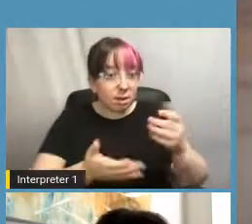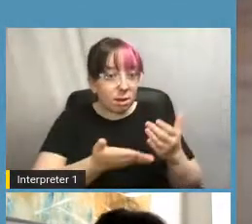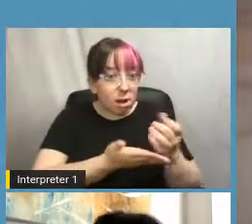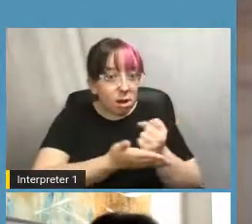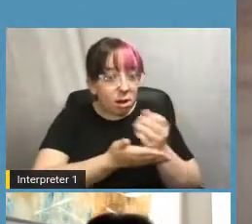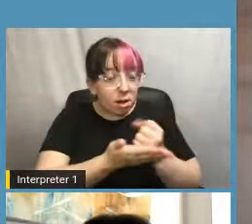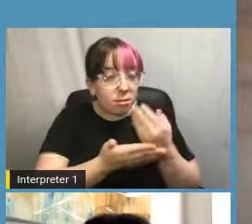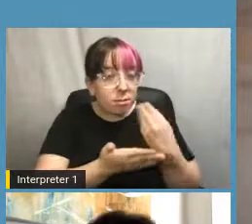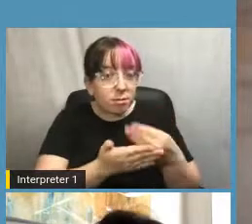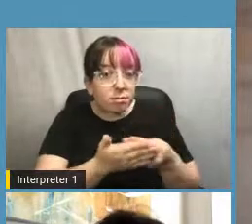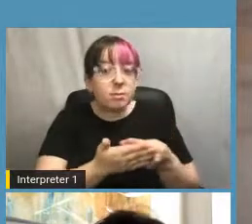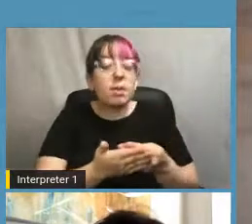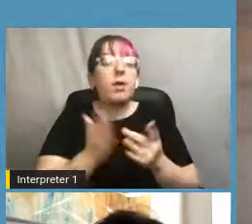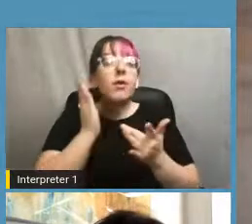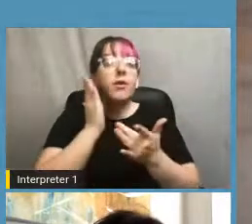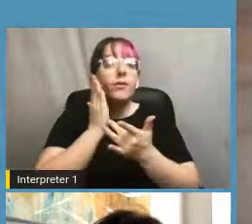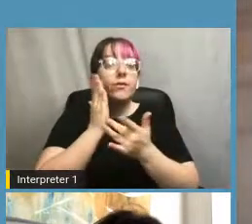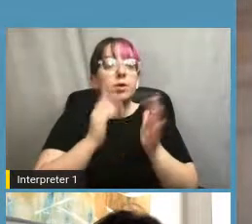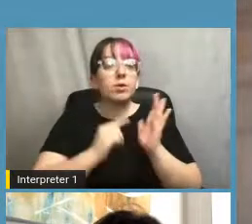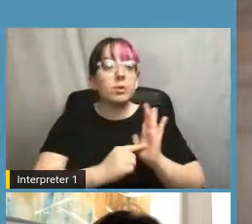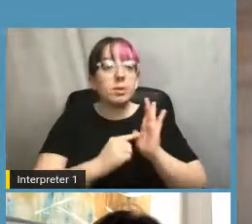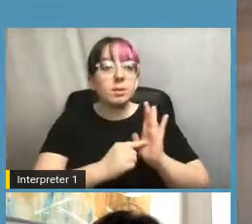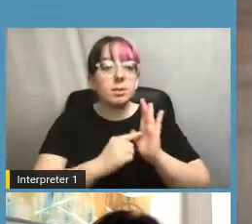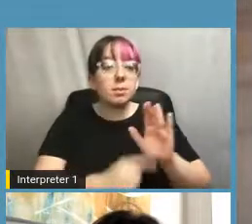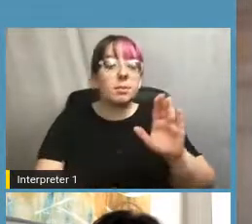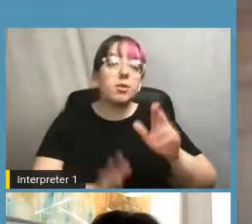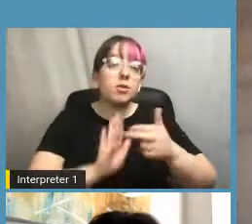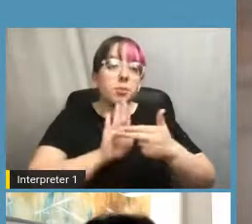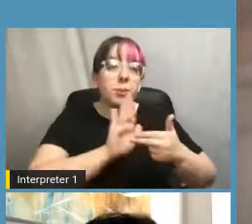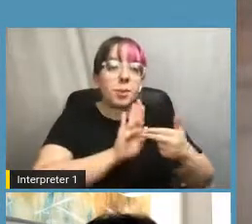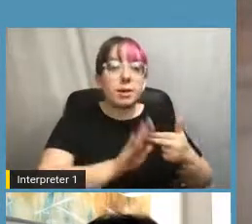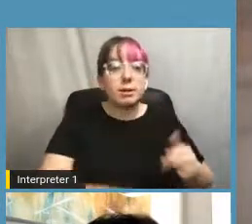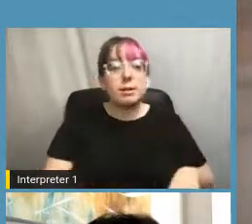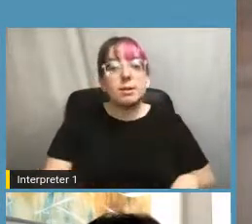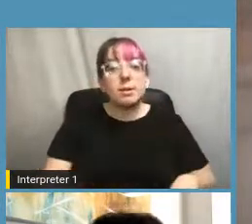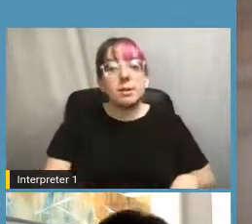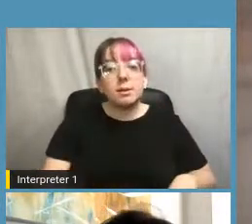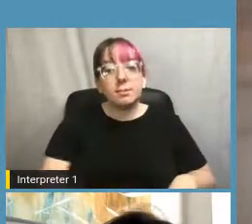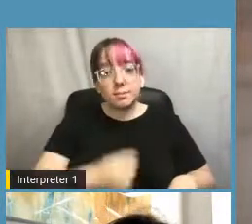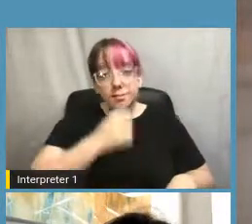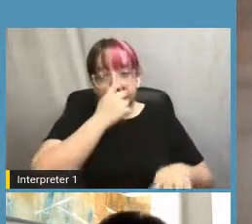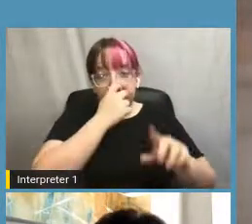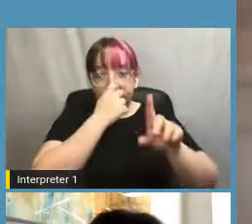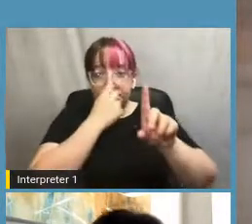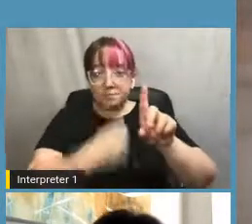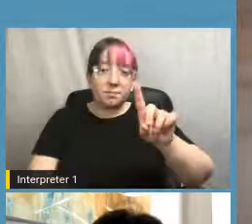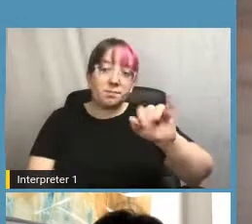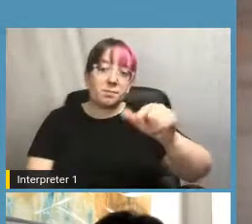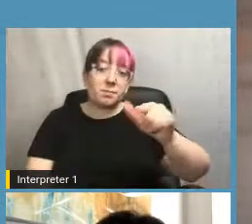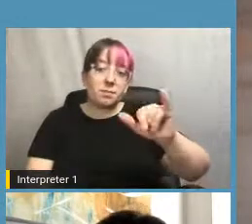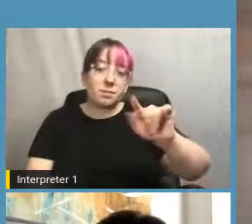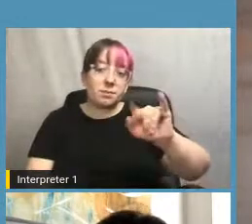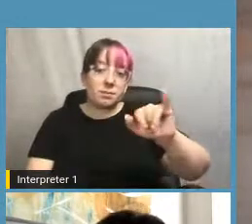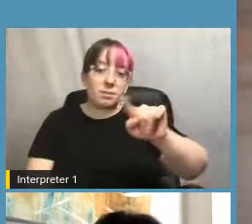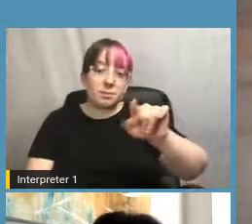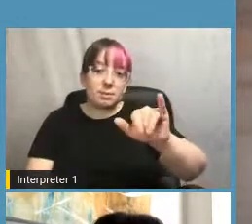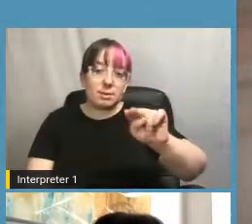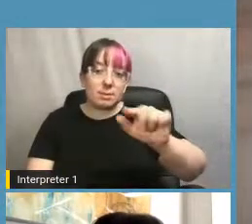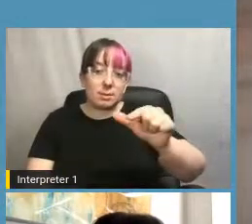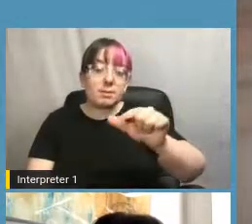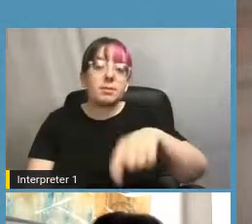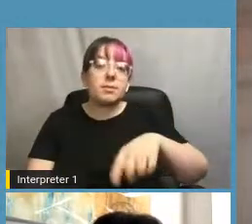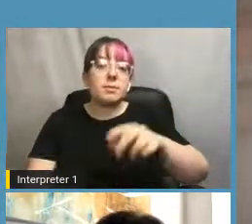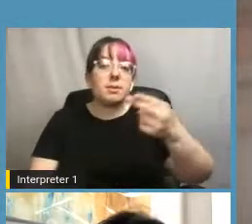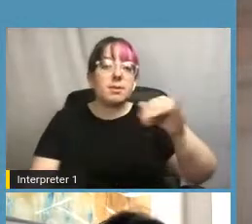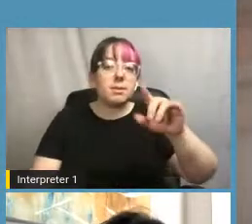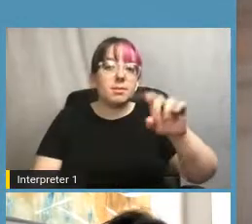exhibition grants, the Char Foundation, I found, had last year a grant for creating digital exhibitions,